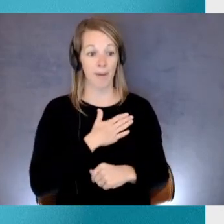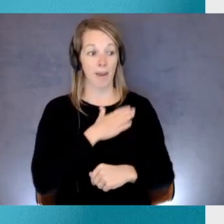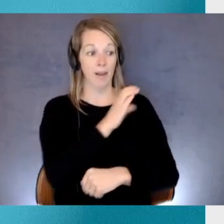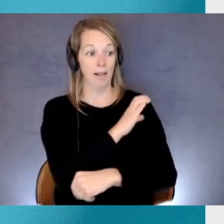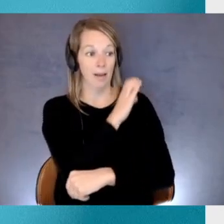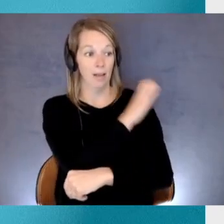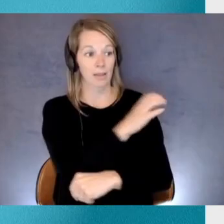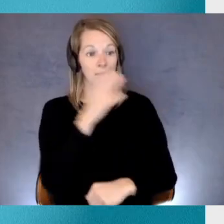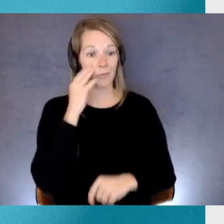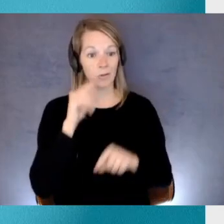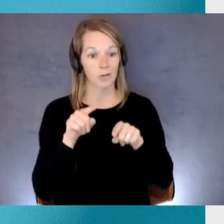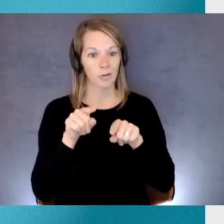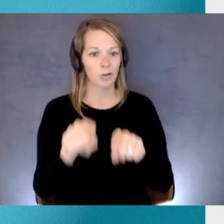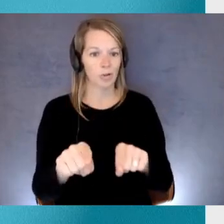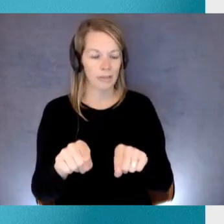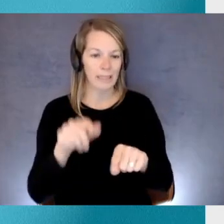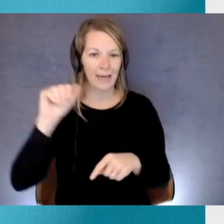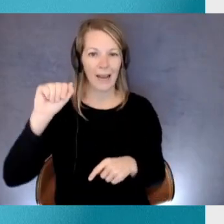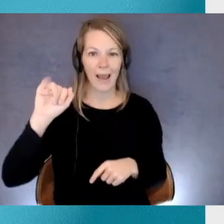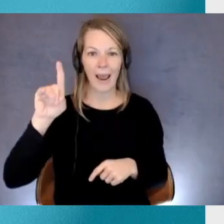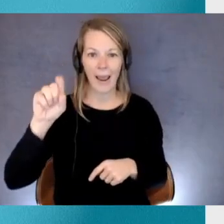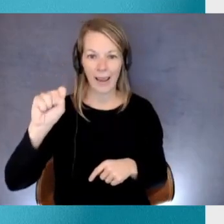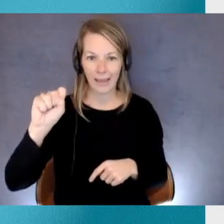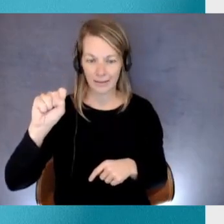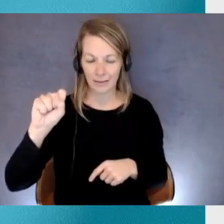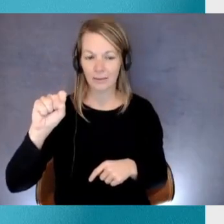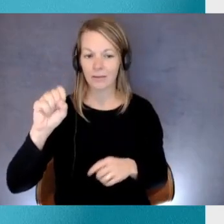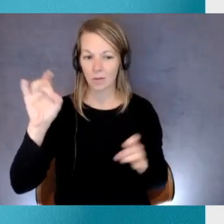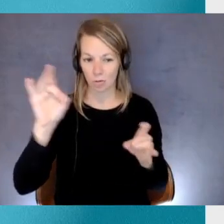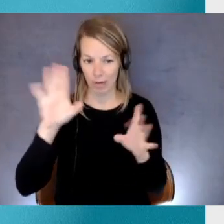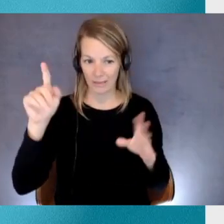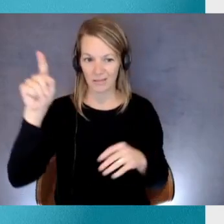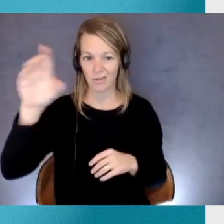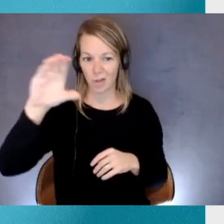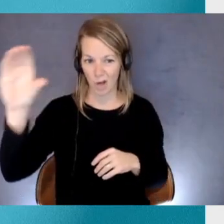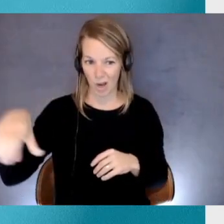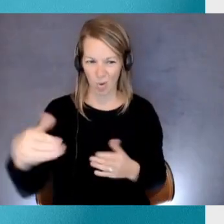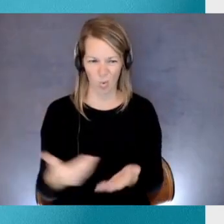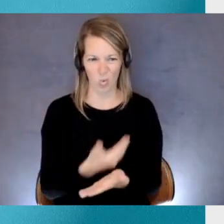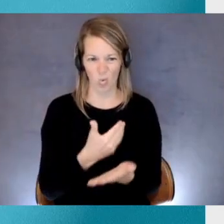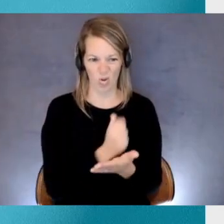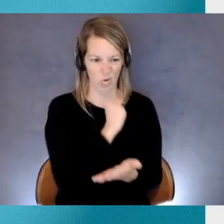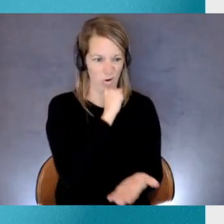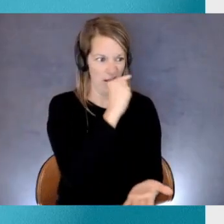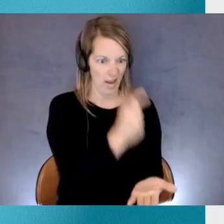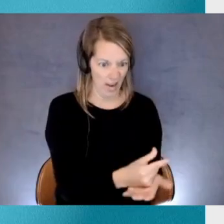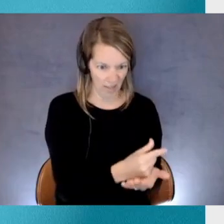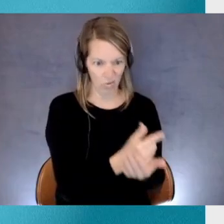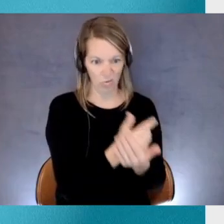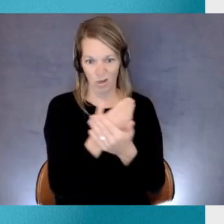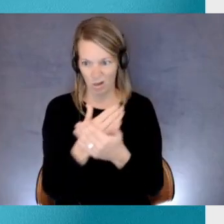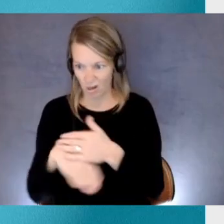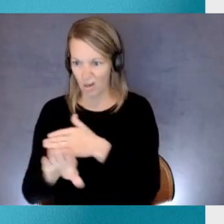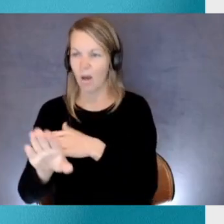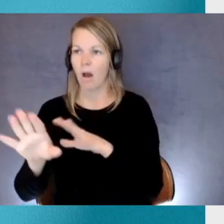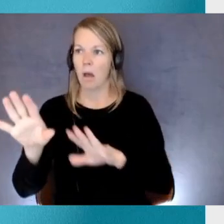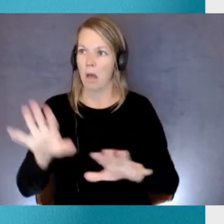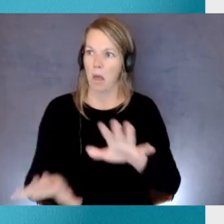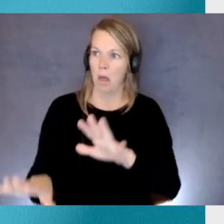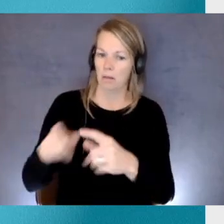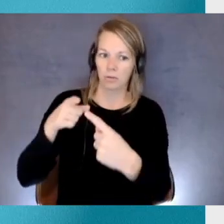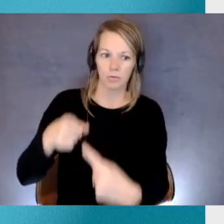was during the height of the AIDS crisis in Chicago. And I was a new nurse out of school, and I was really struggling